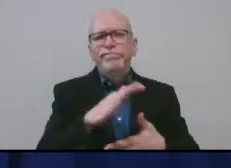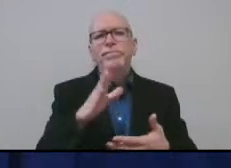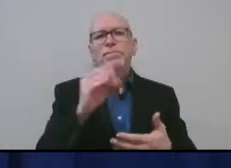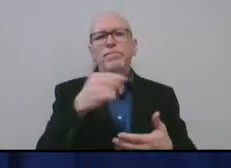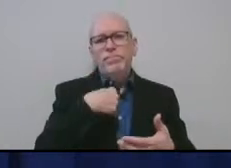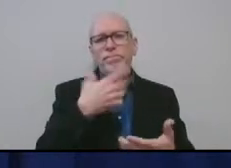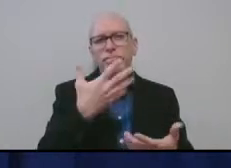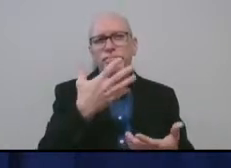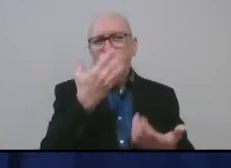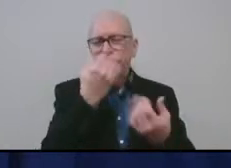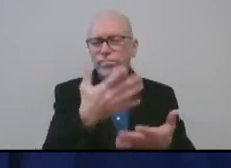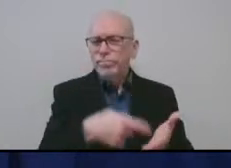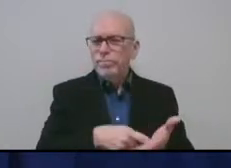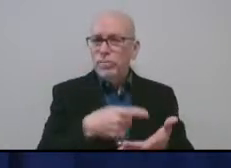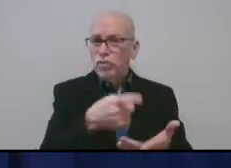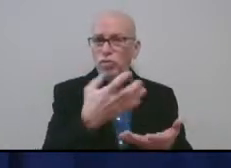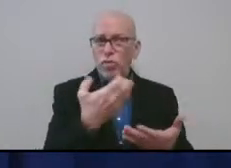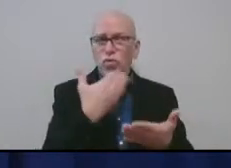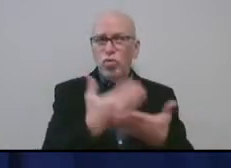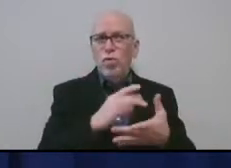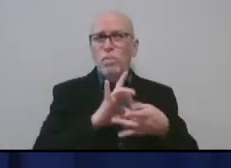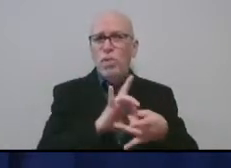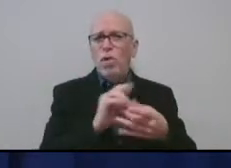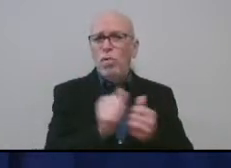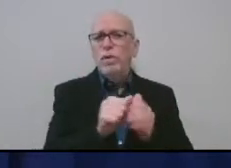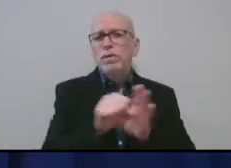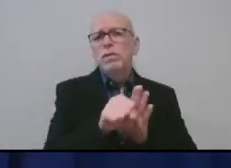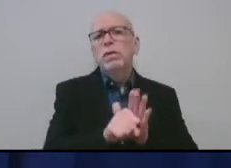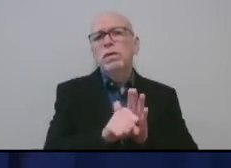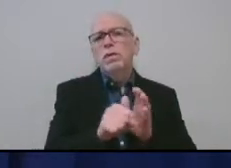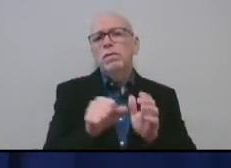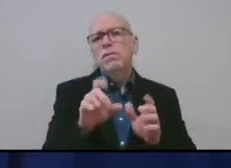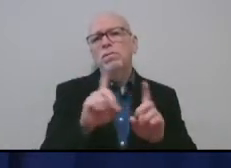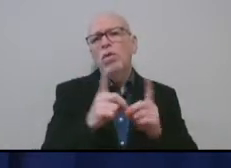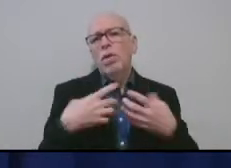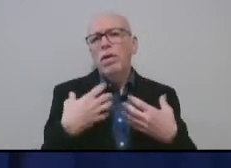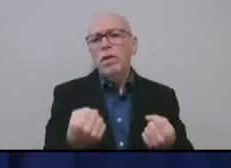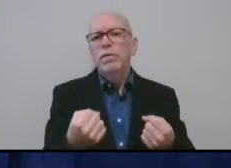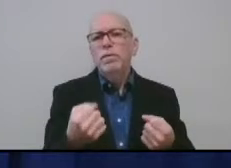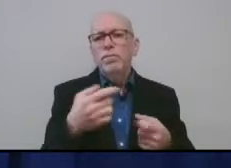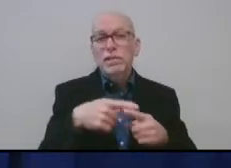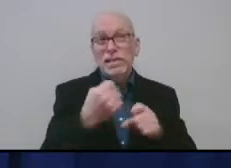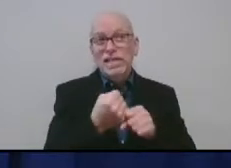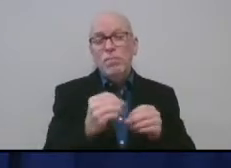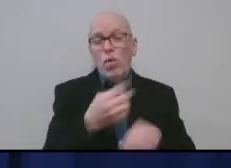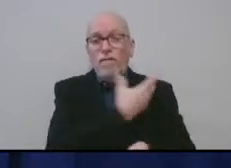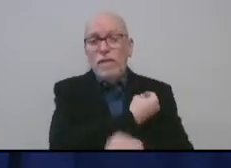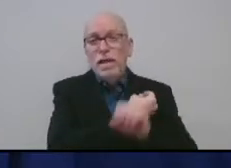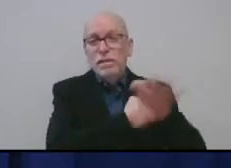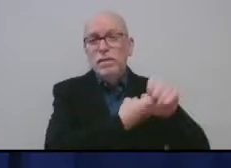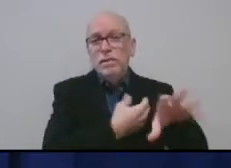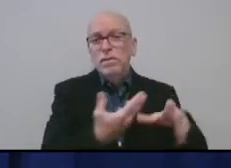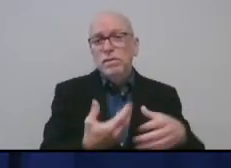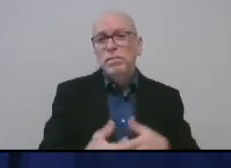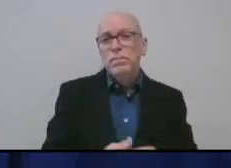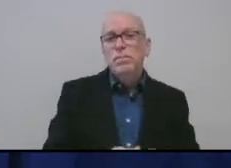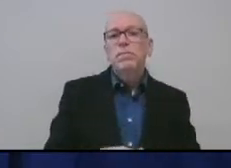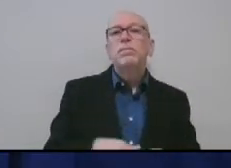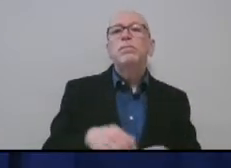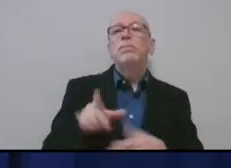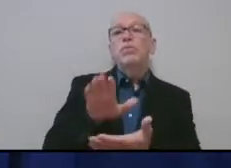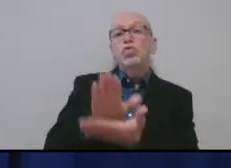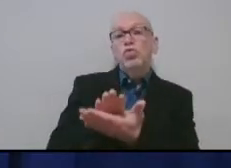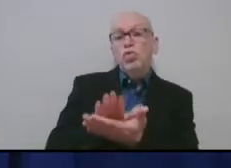in order to continue to be a good partner with the State Department of Health in receiving vaccines. With regards to schools, we've